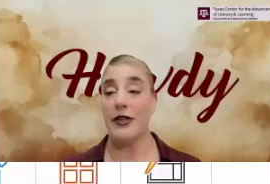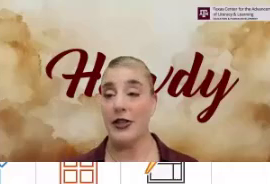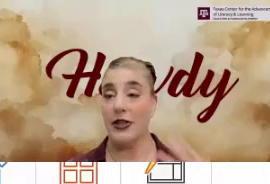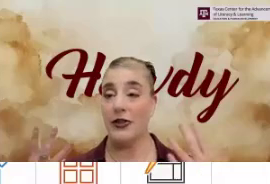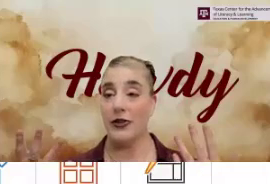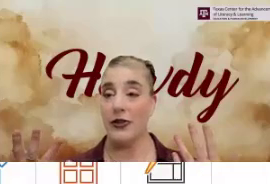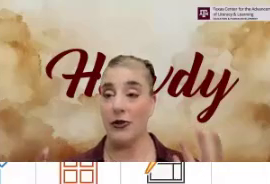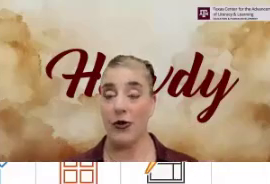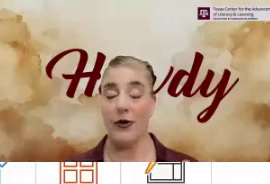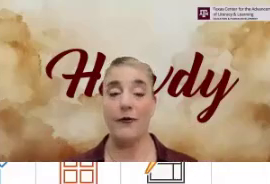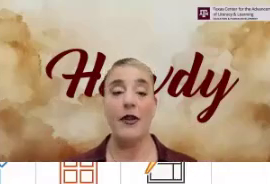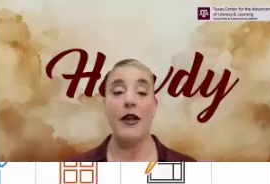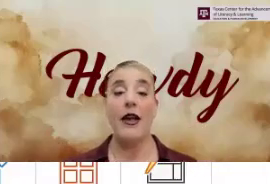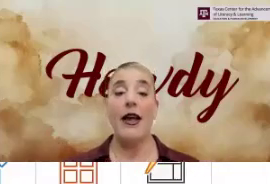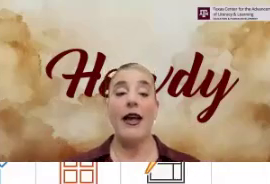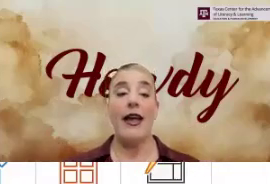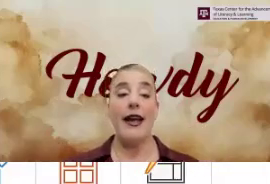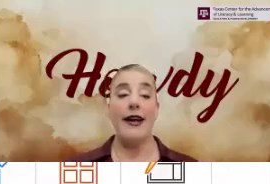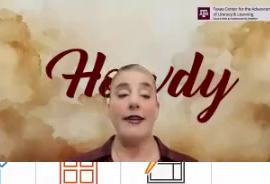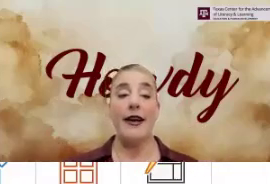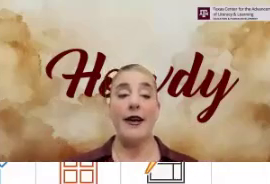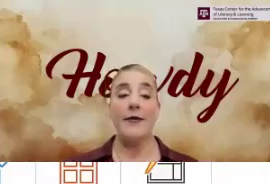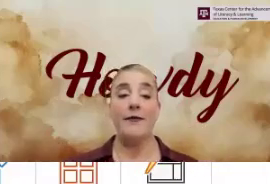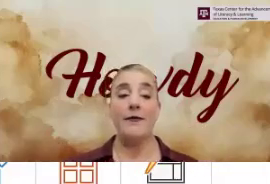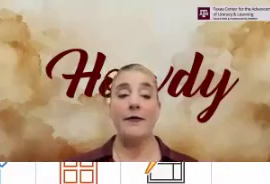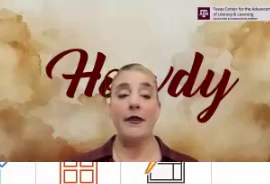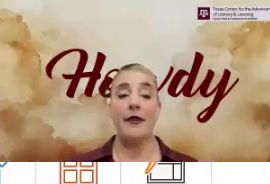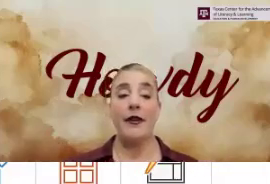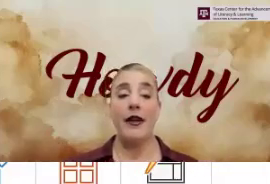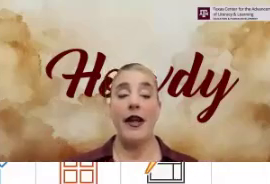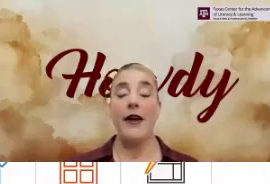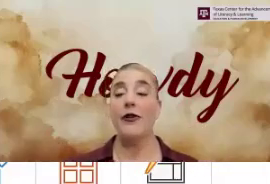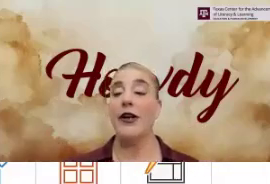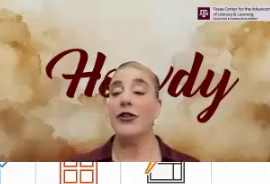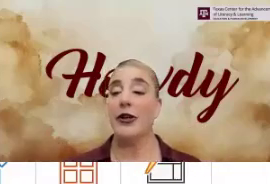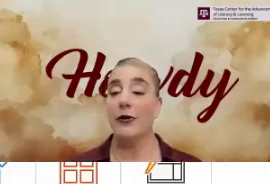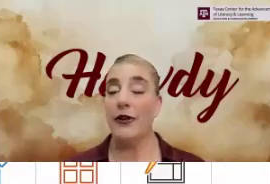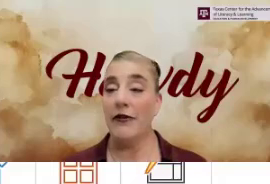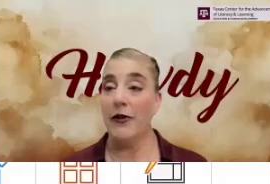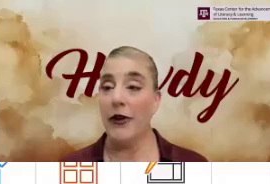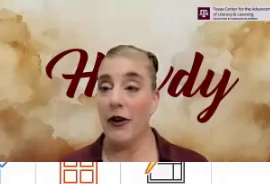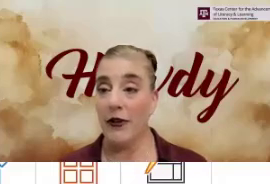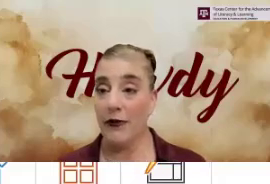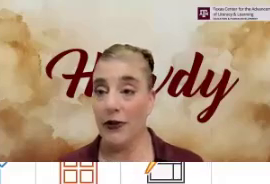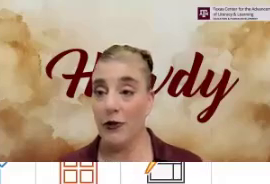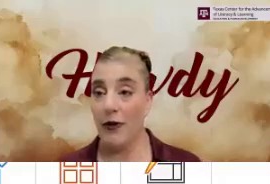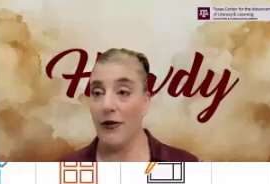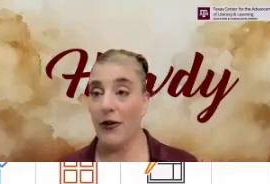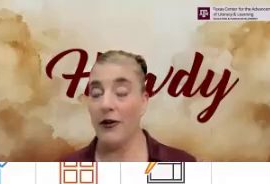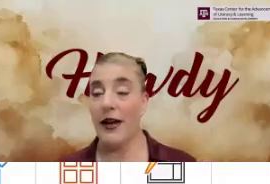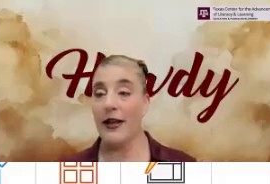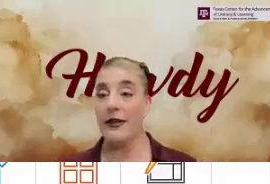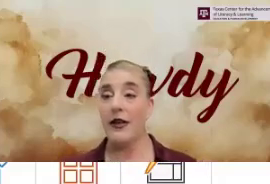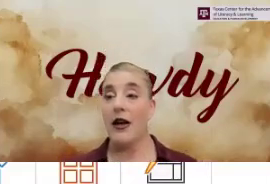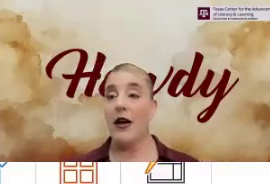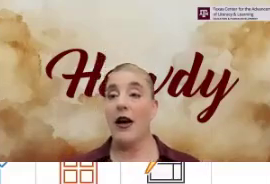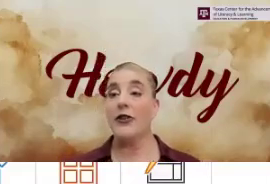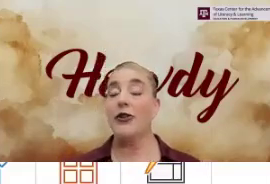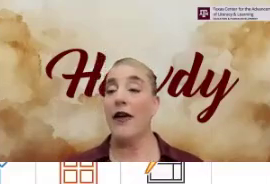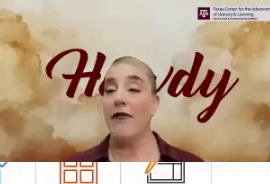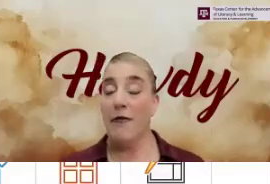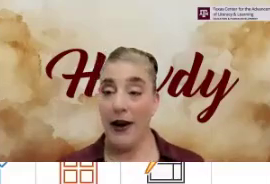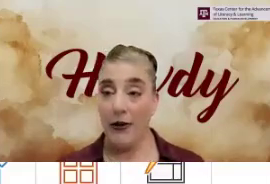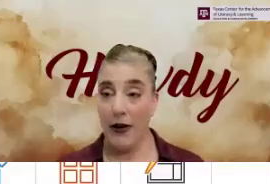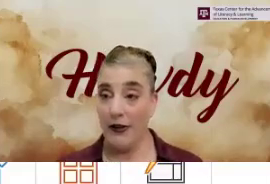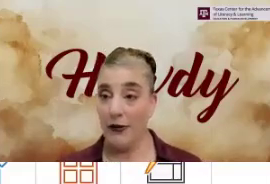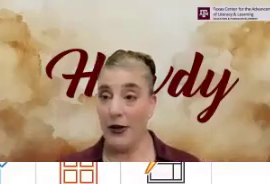PowerPoint presentations tutorial. And Heather, I shared with everyone on the first webinar that I